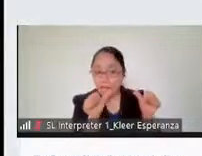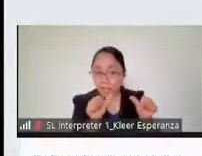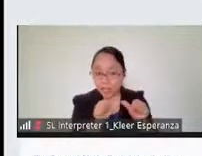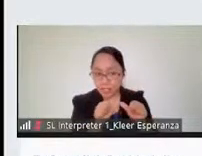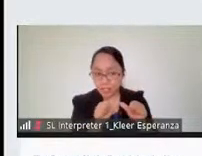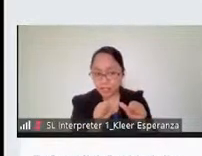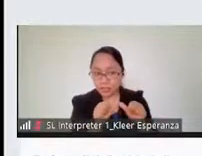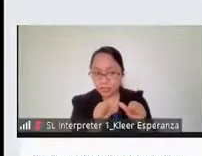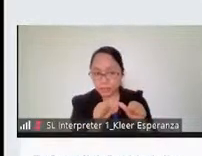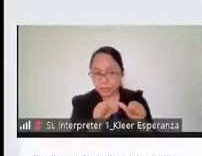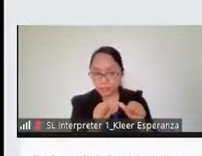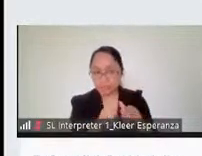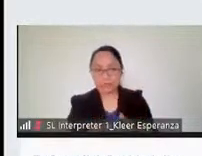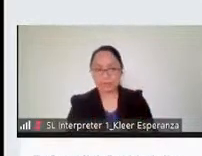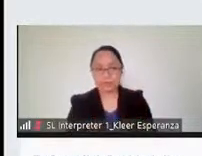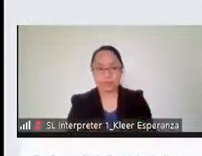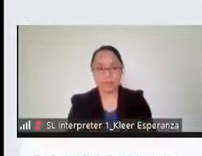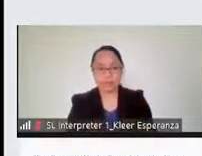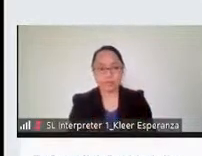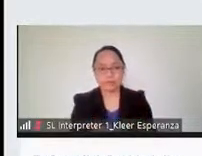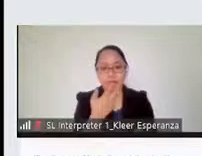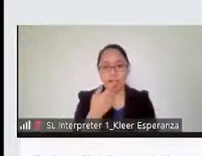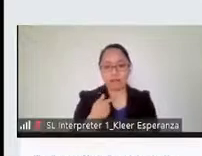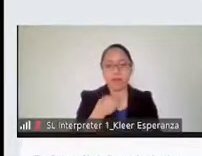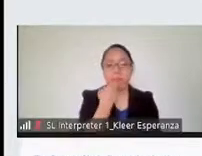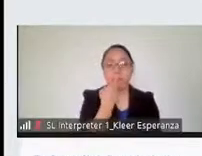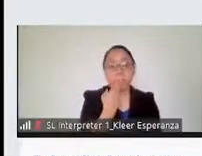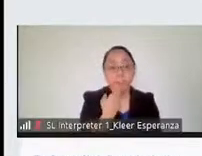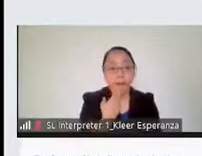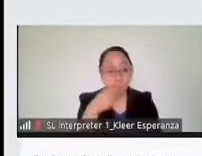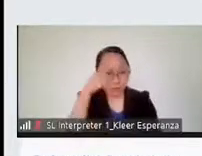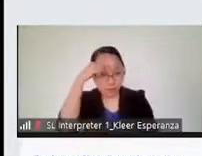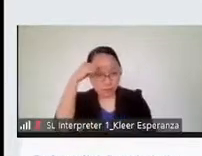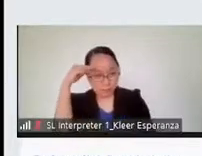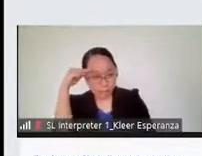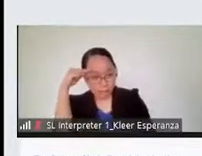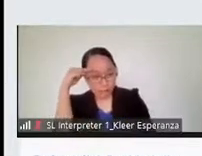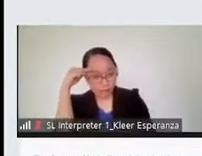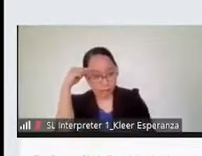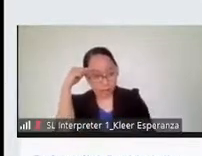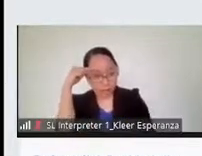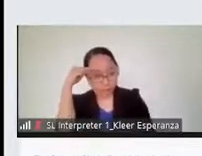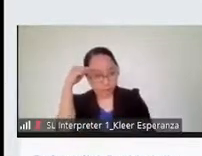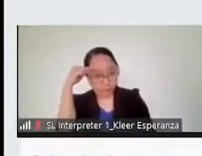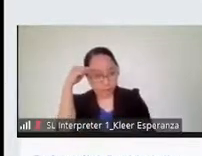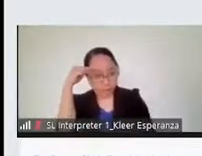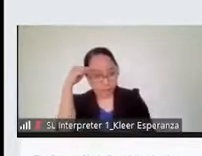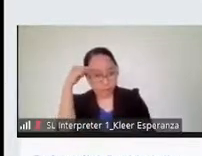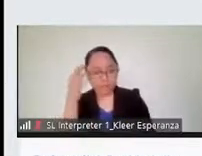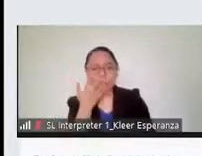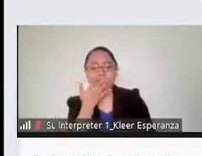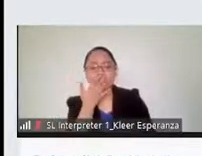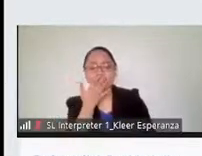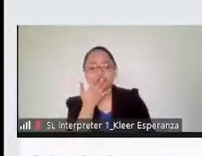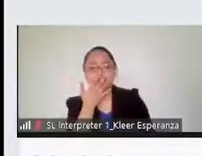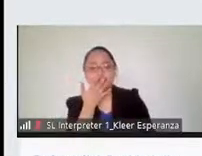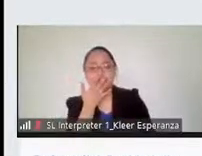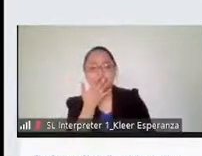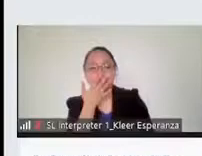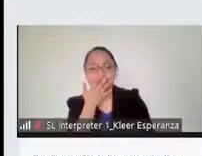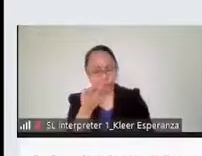images of the natural red and black warp and natural weft threads of fragment B using dynalite